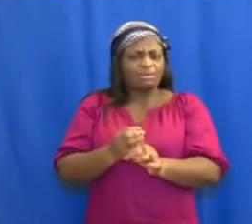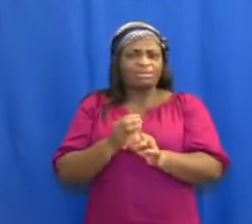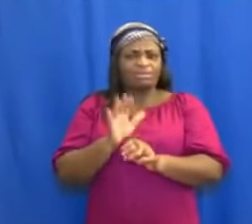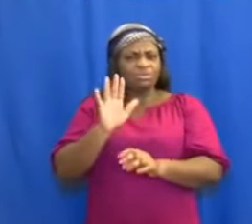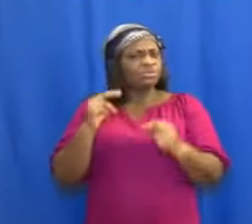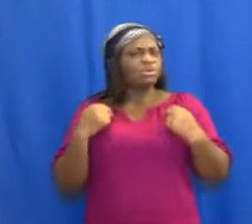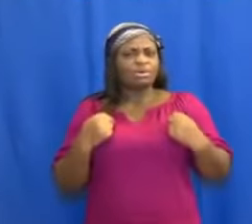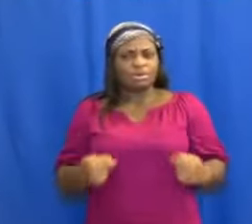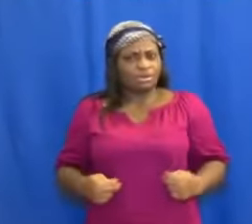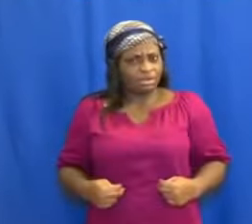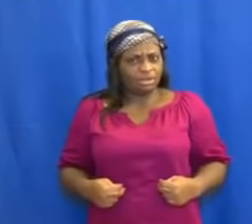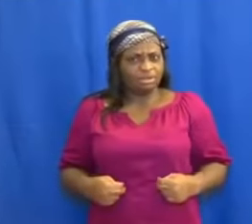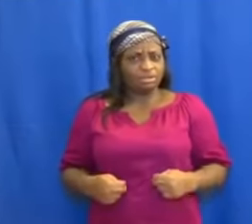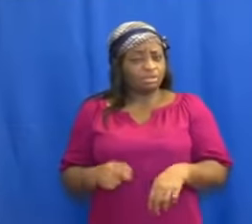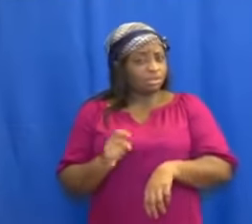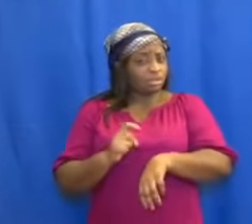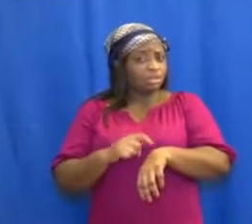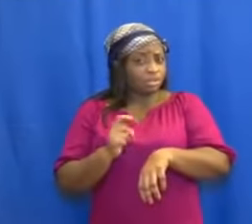the festive season.